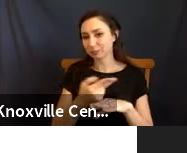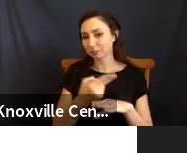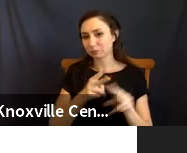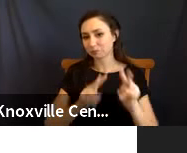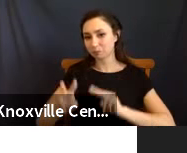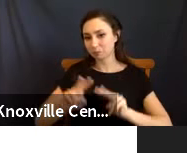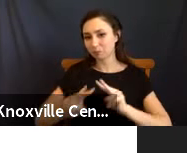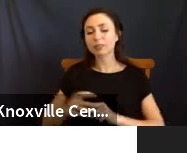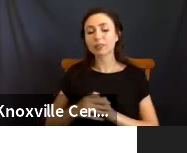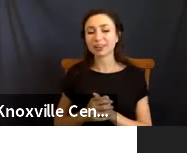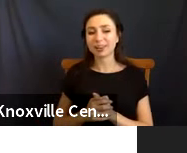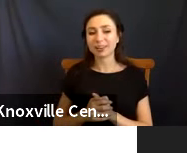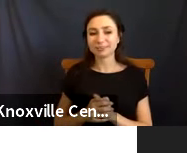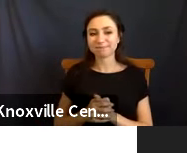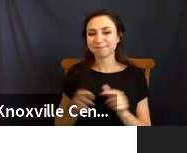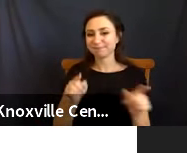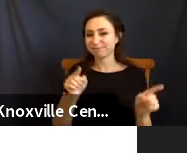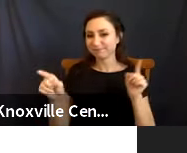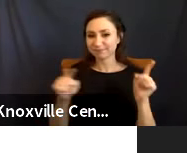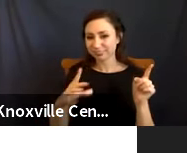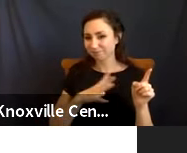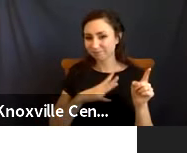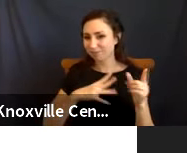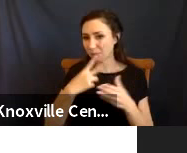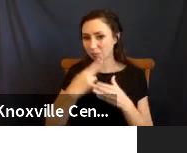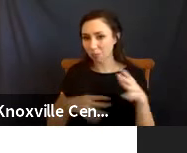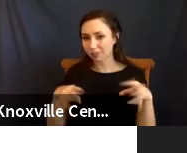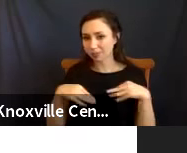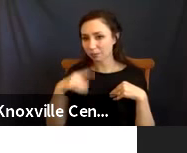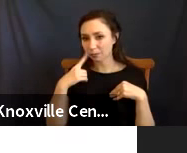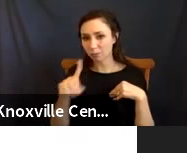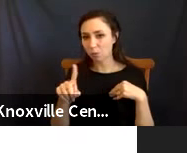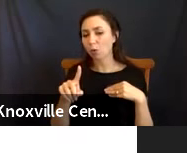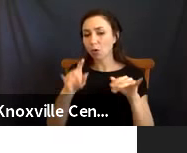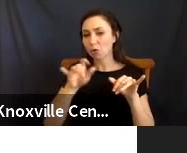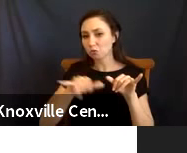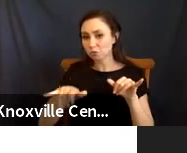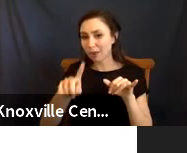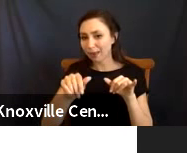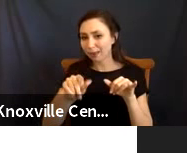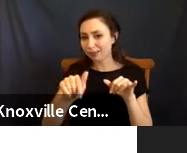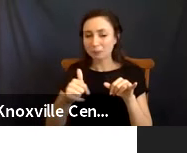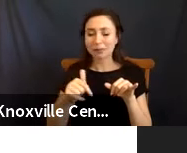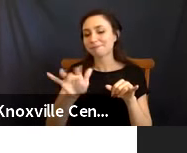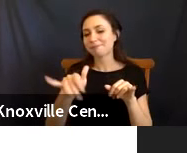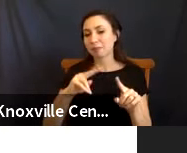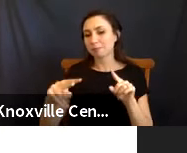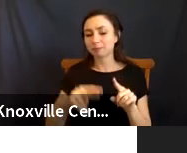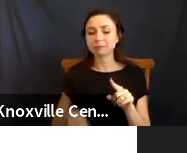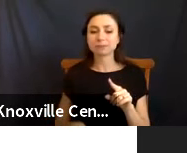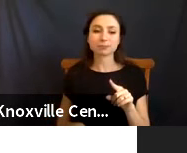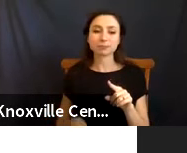fine to show trending data, but just to give that perspective there. Yeah, I would agree with your